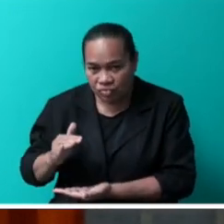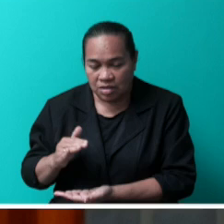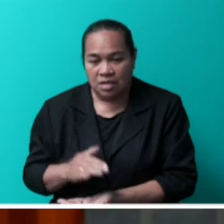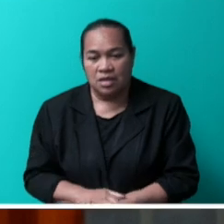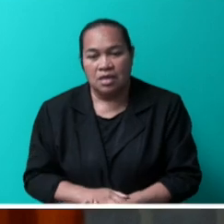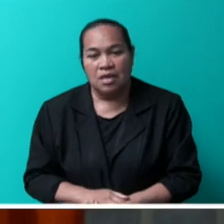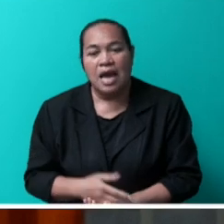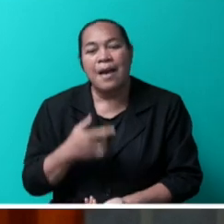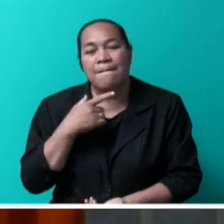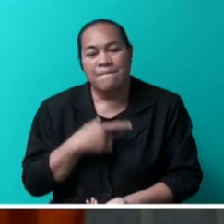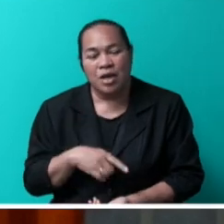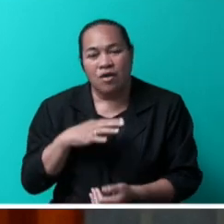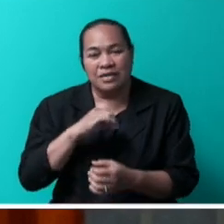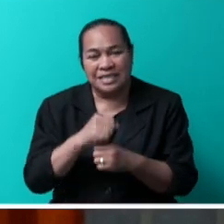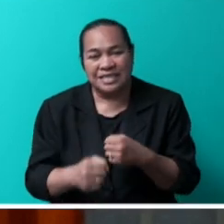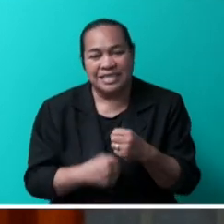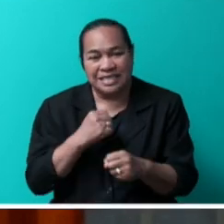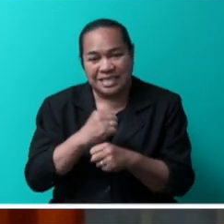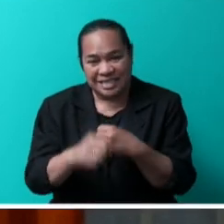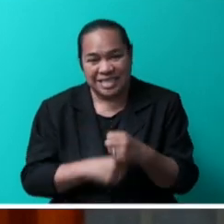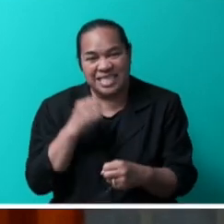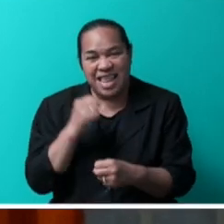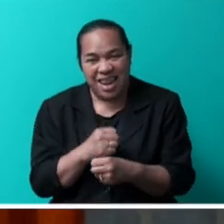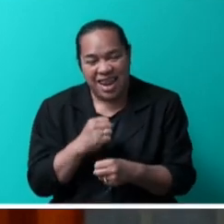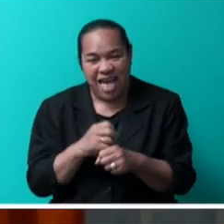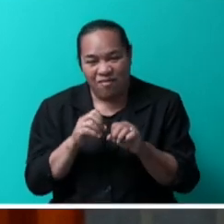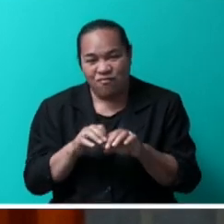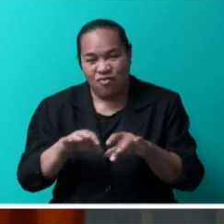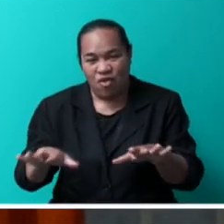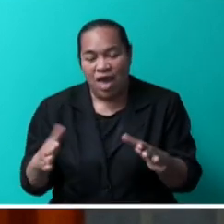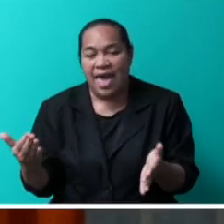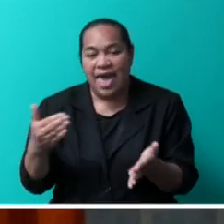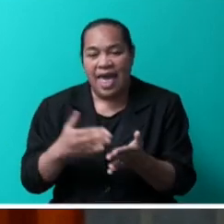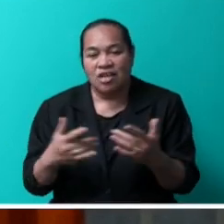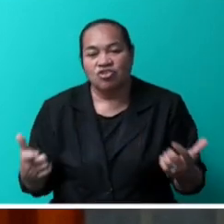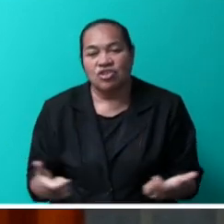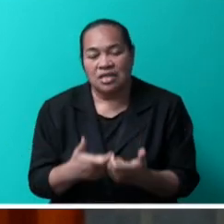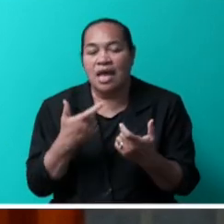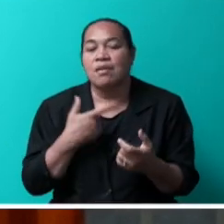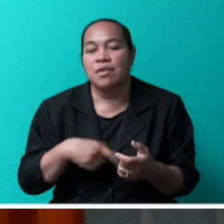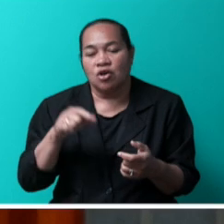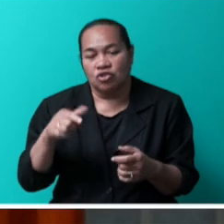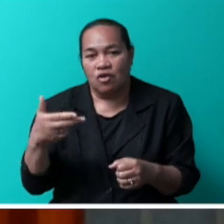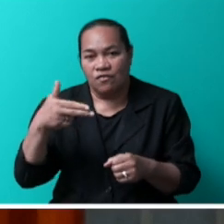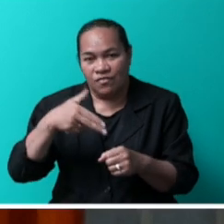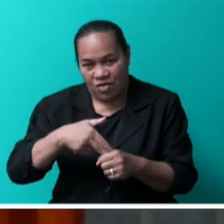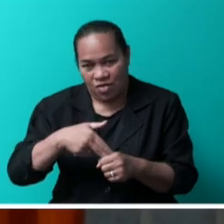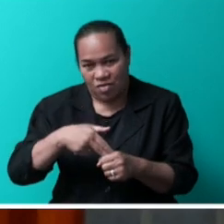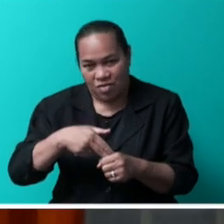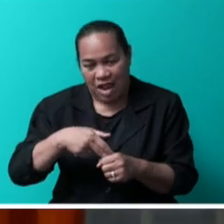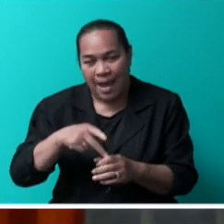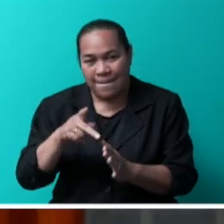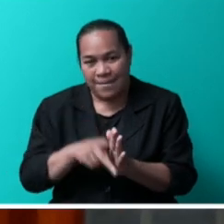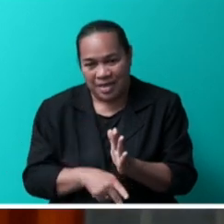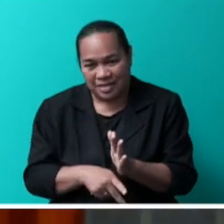due to the seasonal outflows and added challenges posed by the current global energy crisis. As